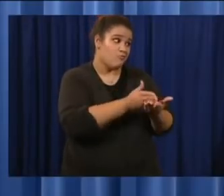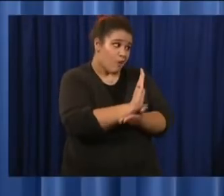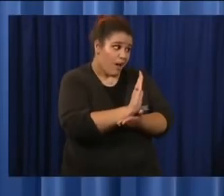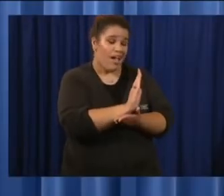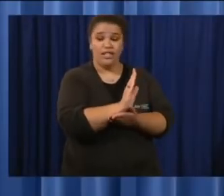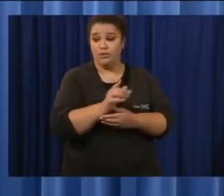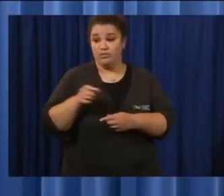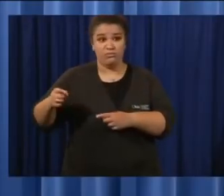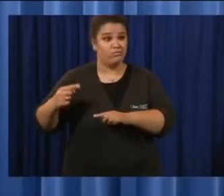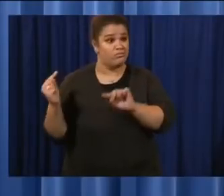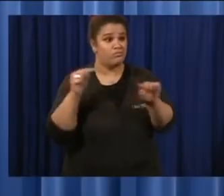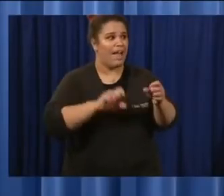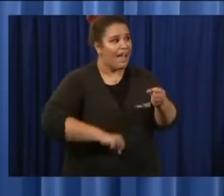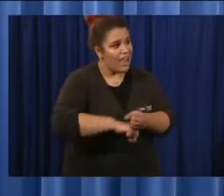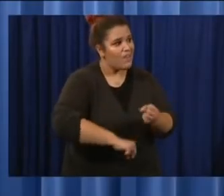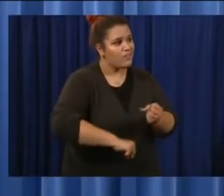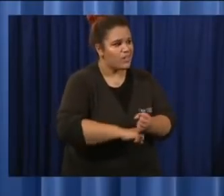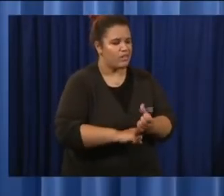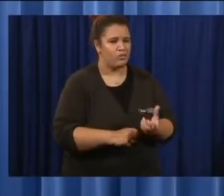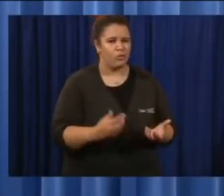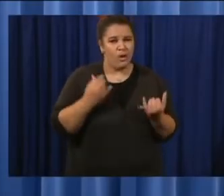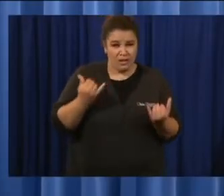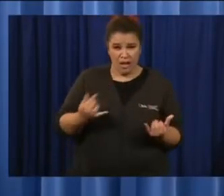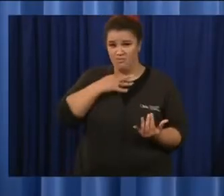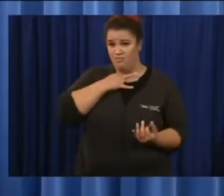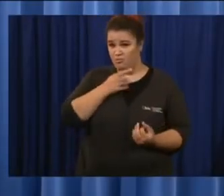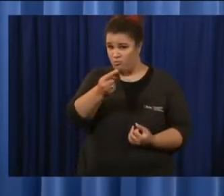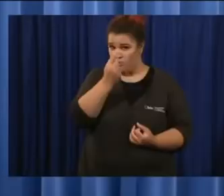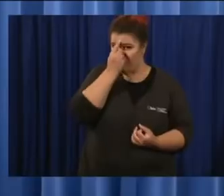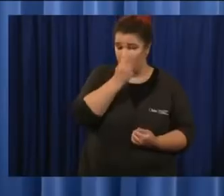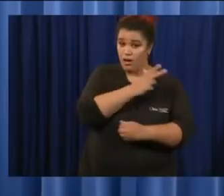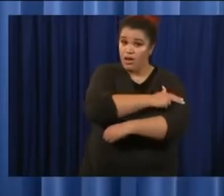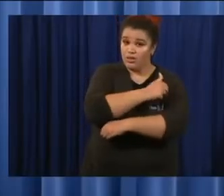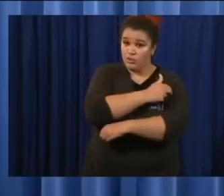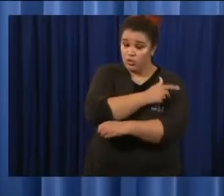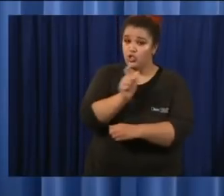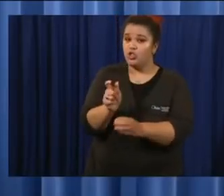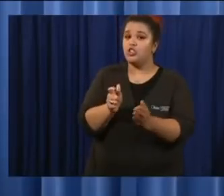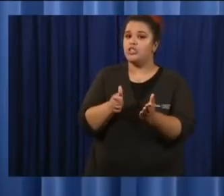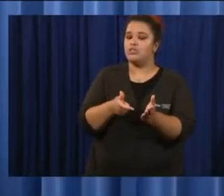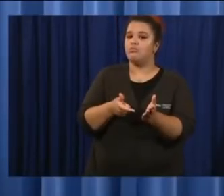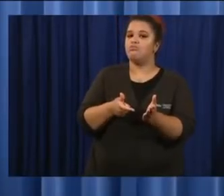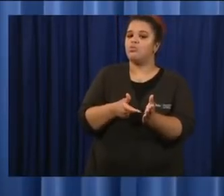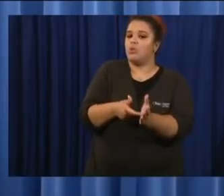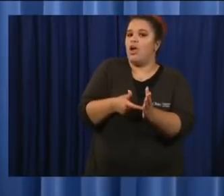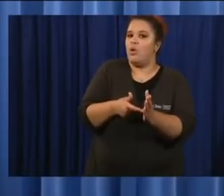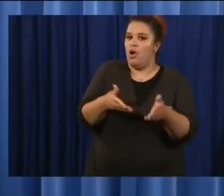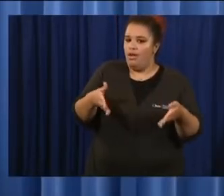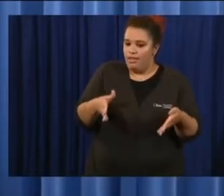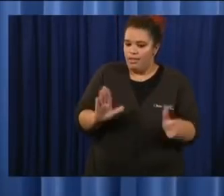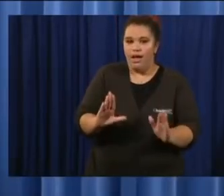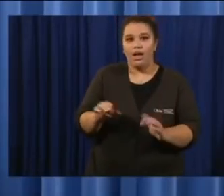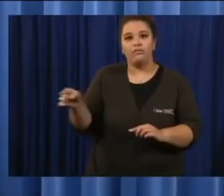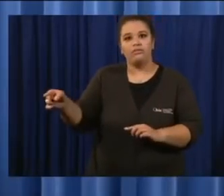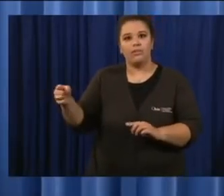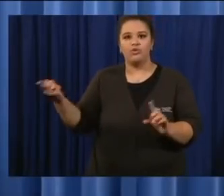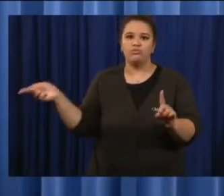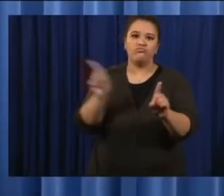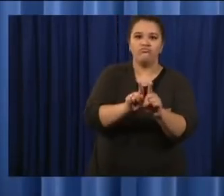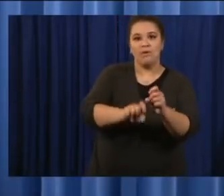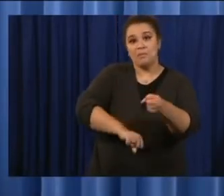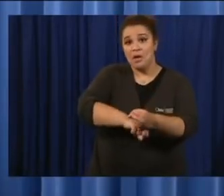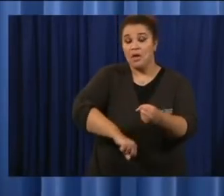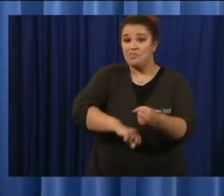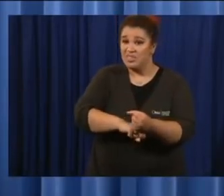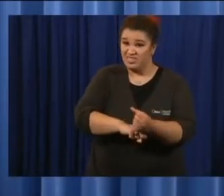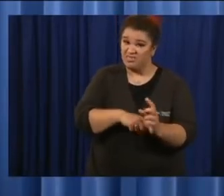begin requiring or at least allowing a patient advocate to be at the bedside of these people who are in the